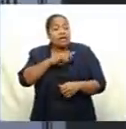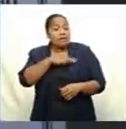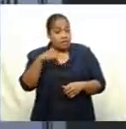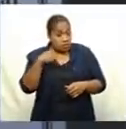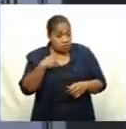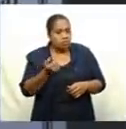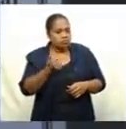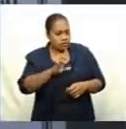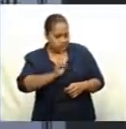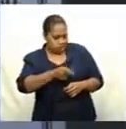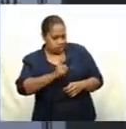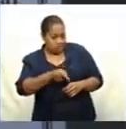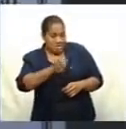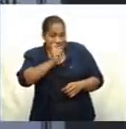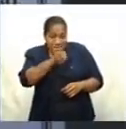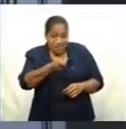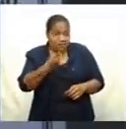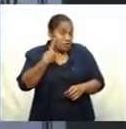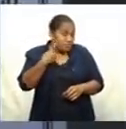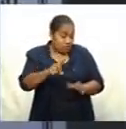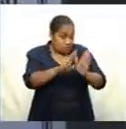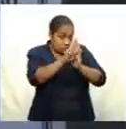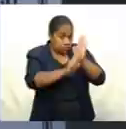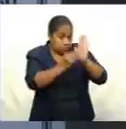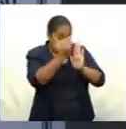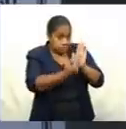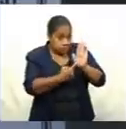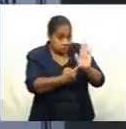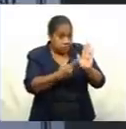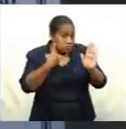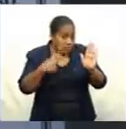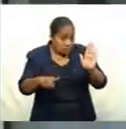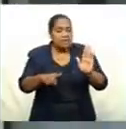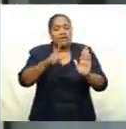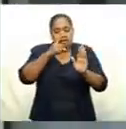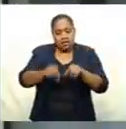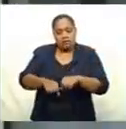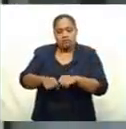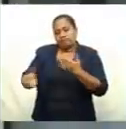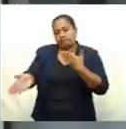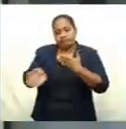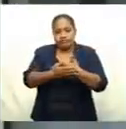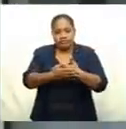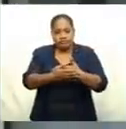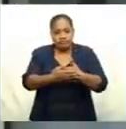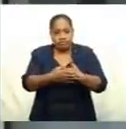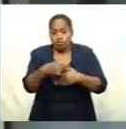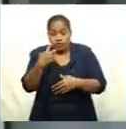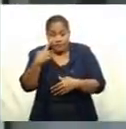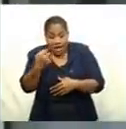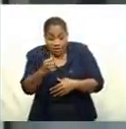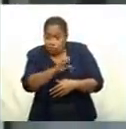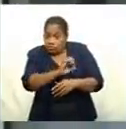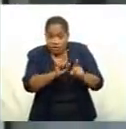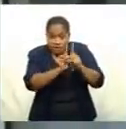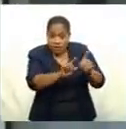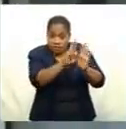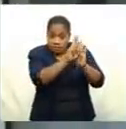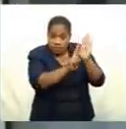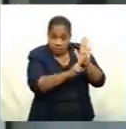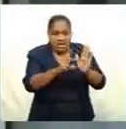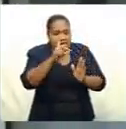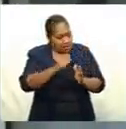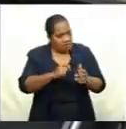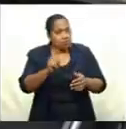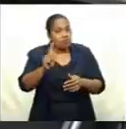that breach of protocols can lead to the closure of a business. Anyone found not complying can be fined up to